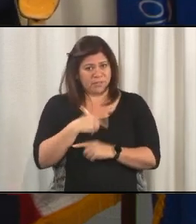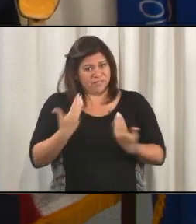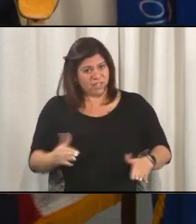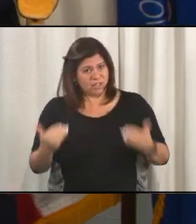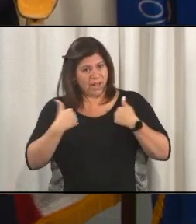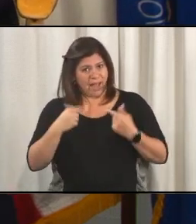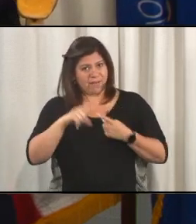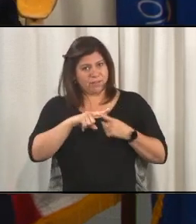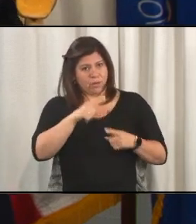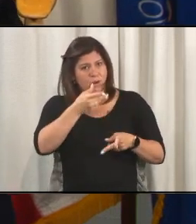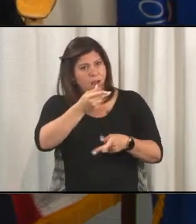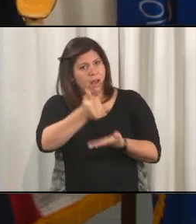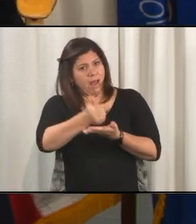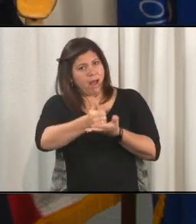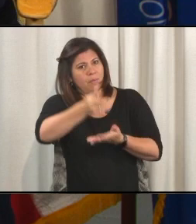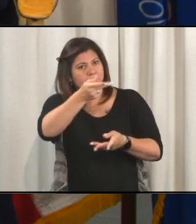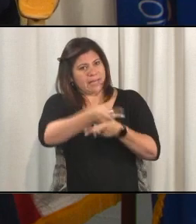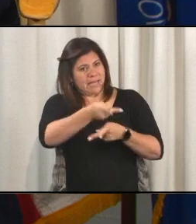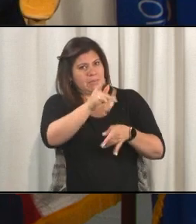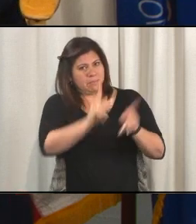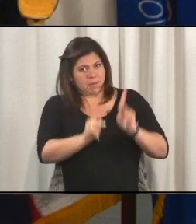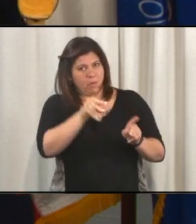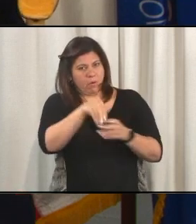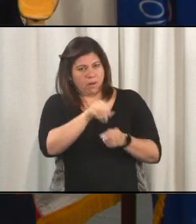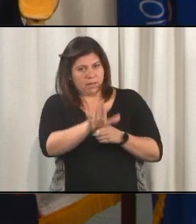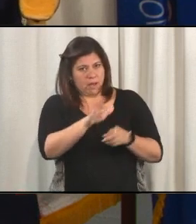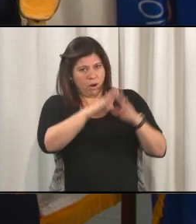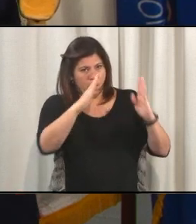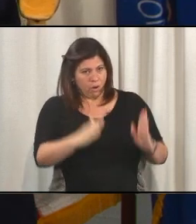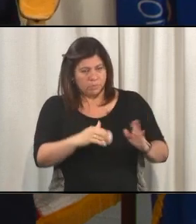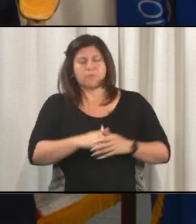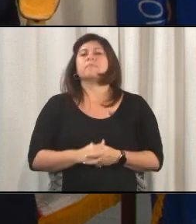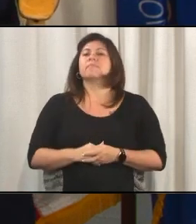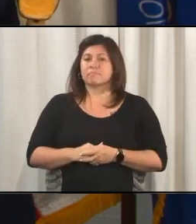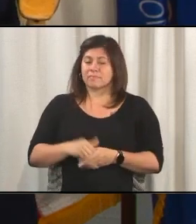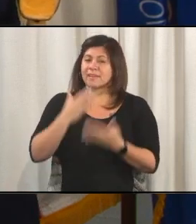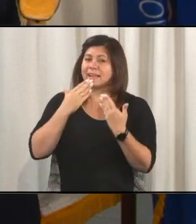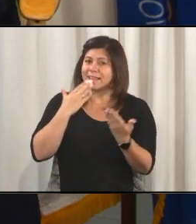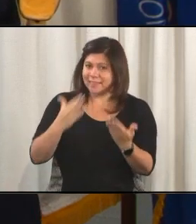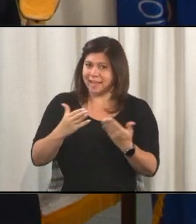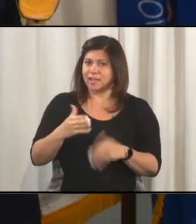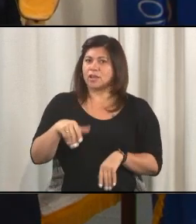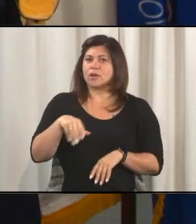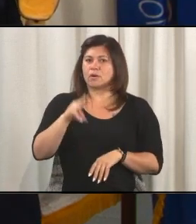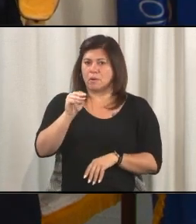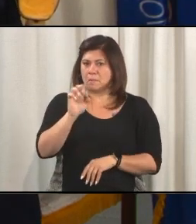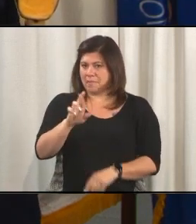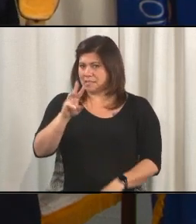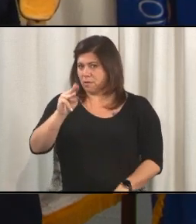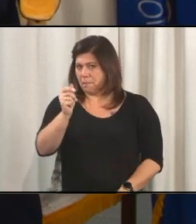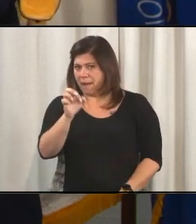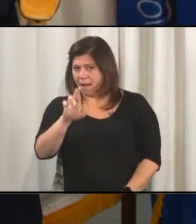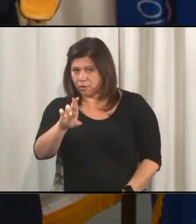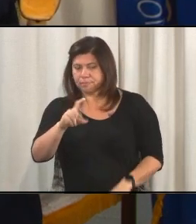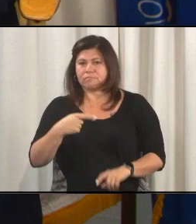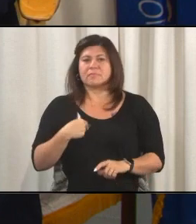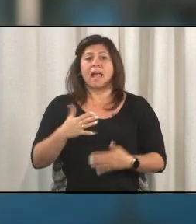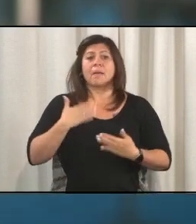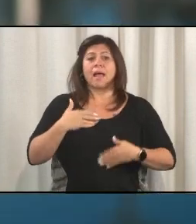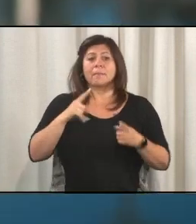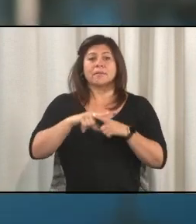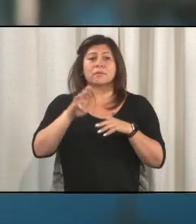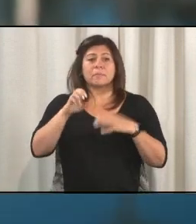their homes? Thank you, Mr. Mayor. I'm glad to have the opportunity to talk about stability housing